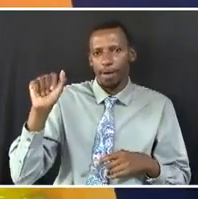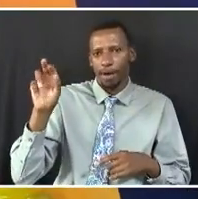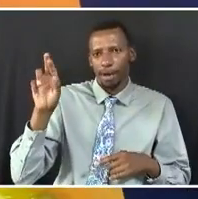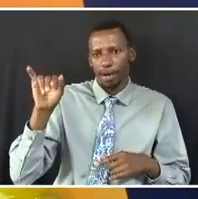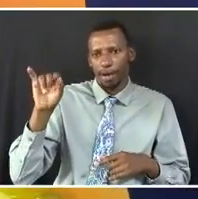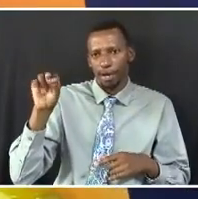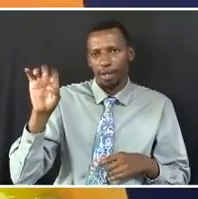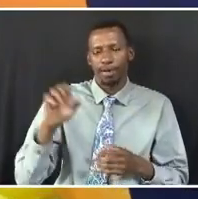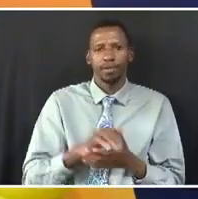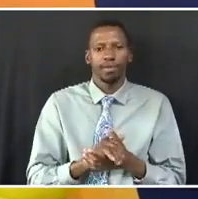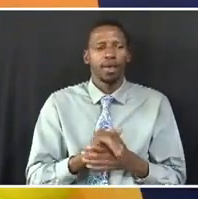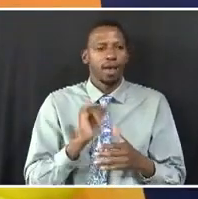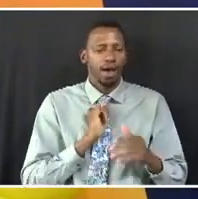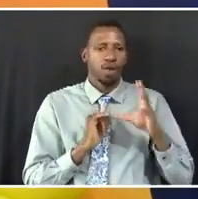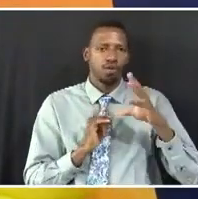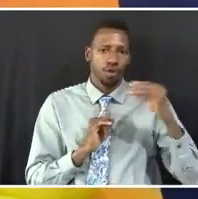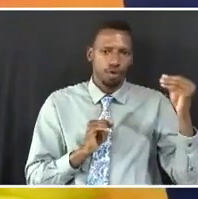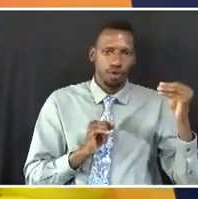I will go.